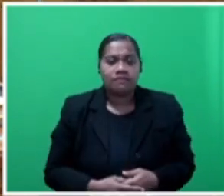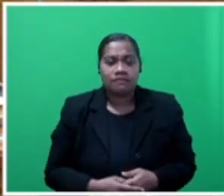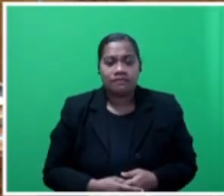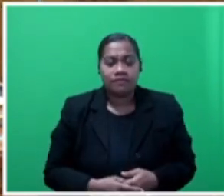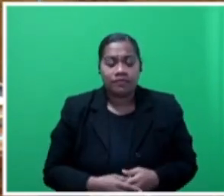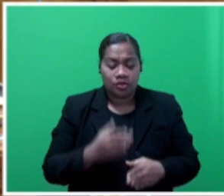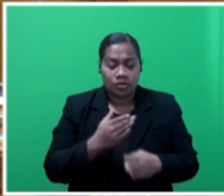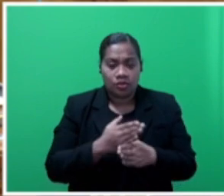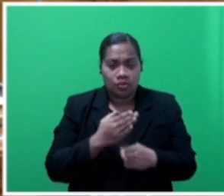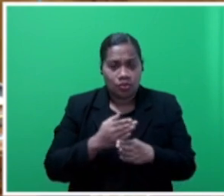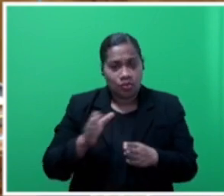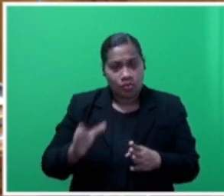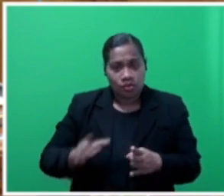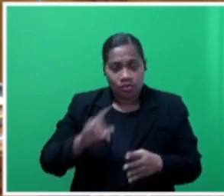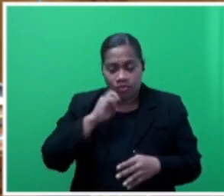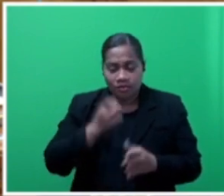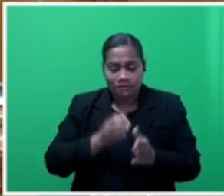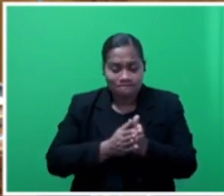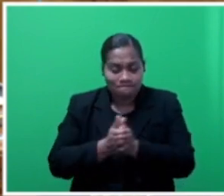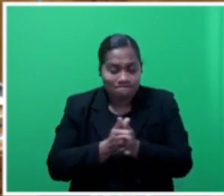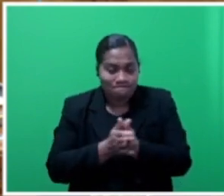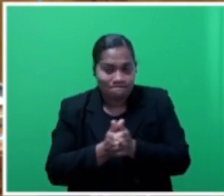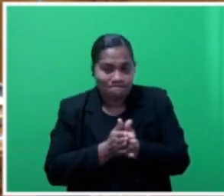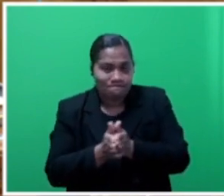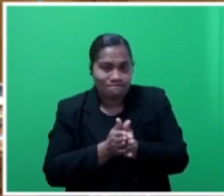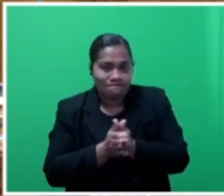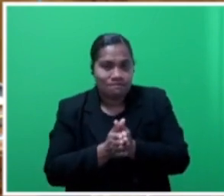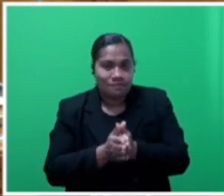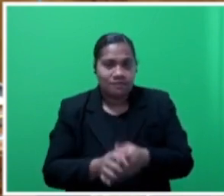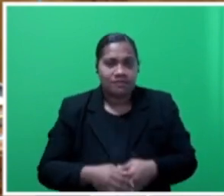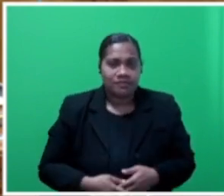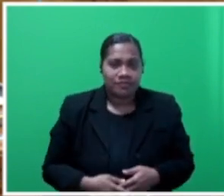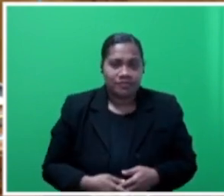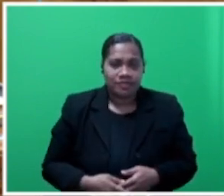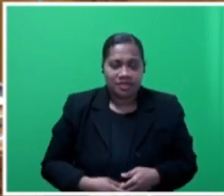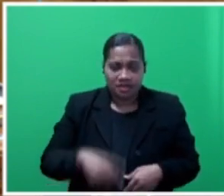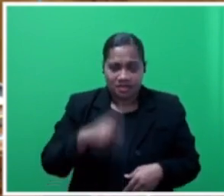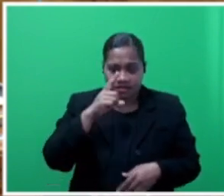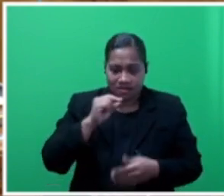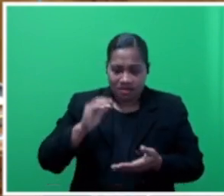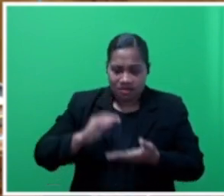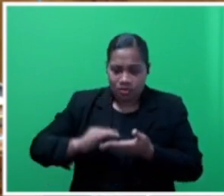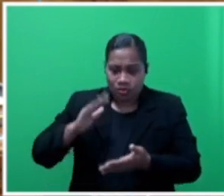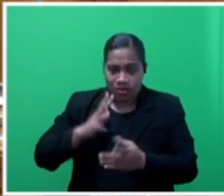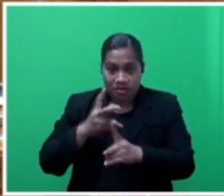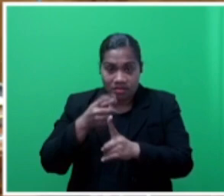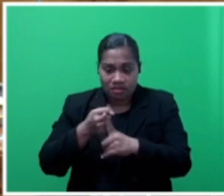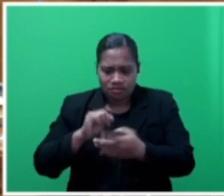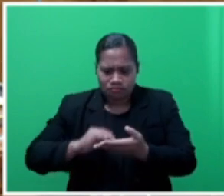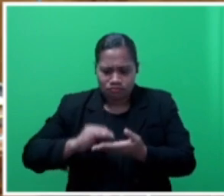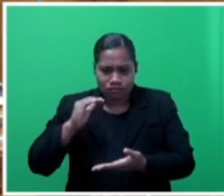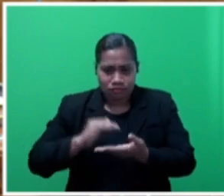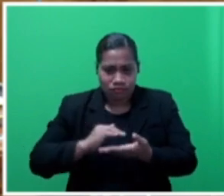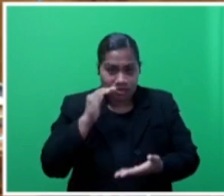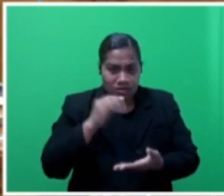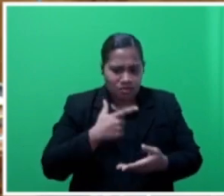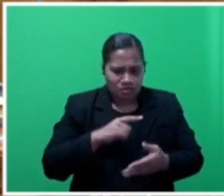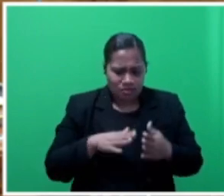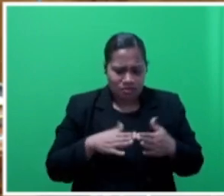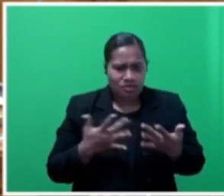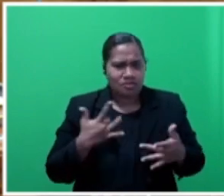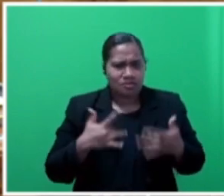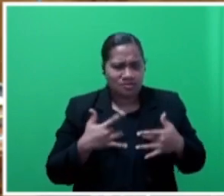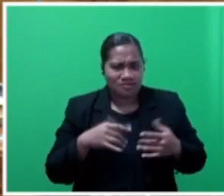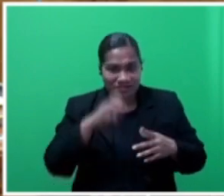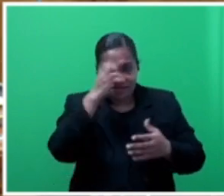Workers will be looking forward for relief to cushion an impact on the substantial increase in the cost of living that we are currently